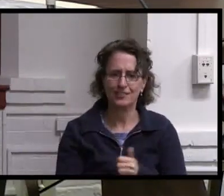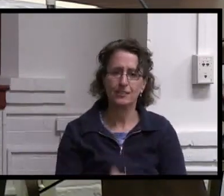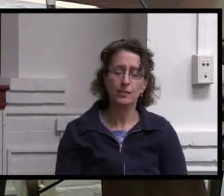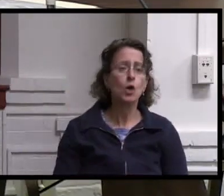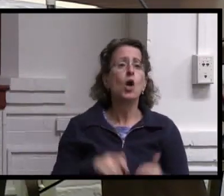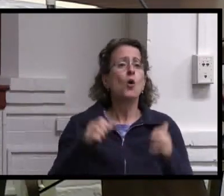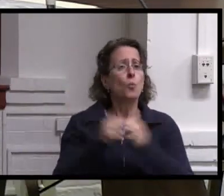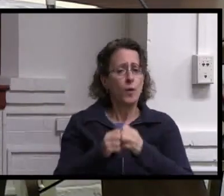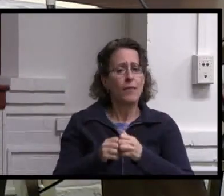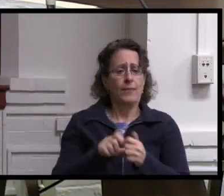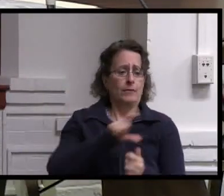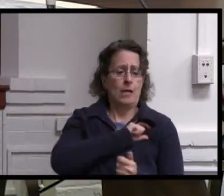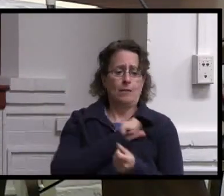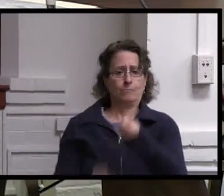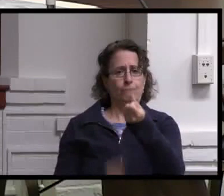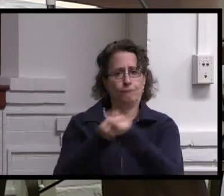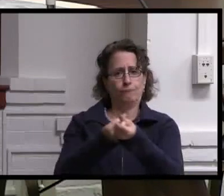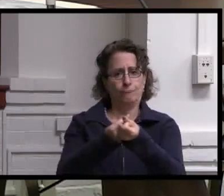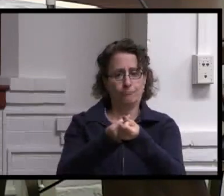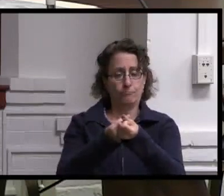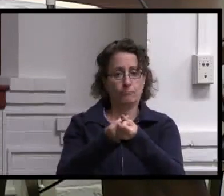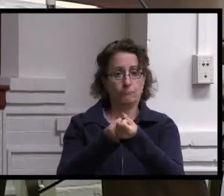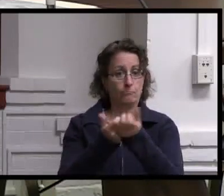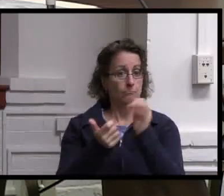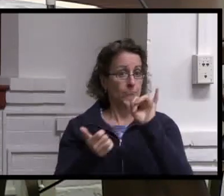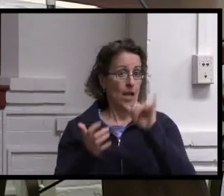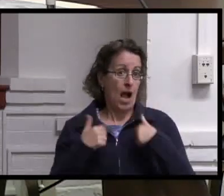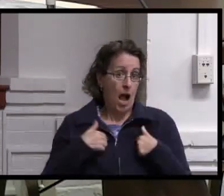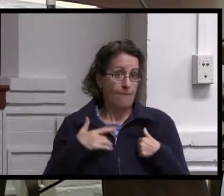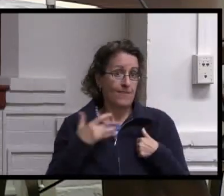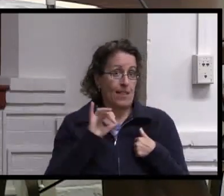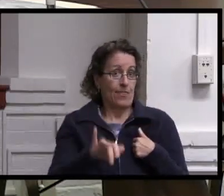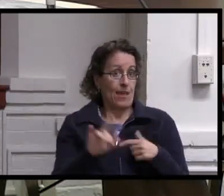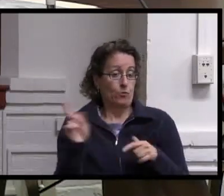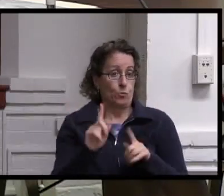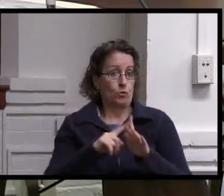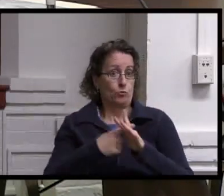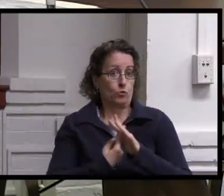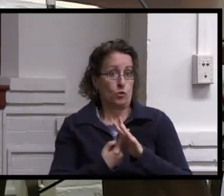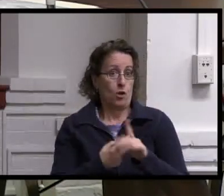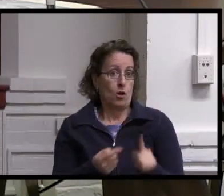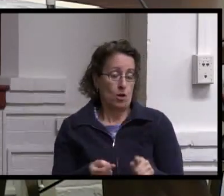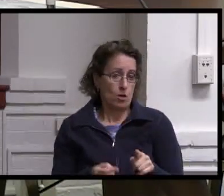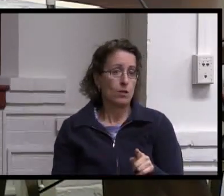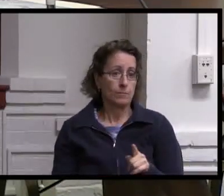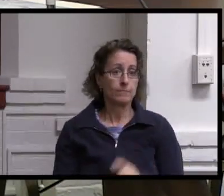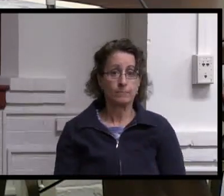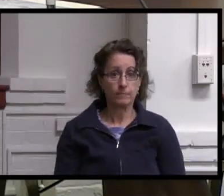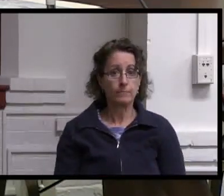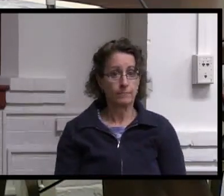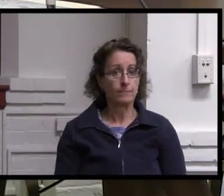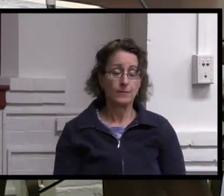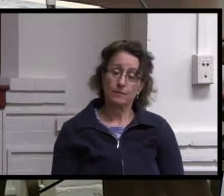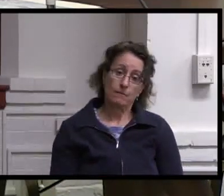component, and take it from there, it's what I was thinking about.